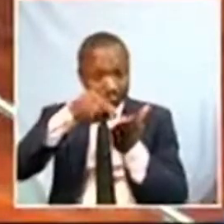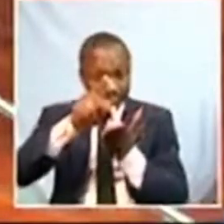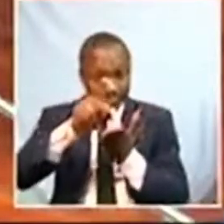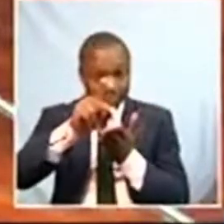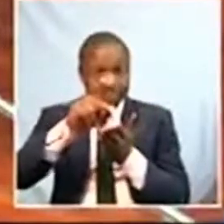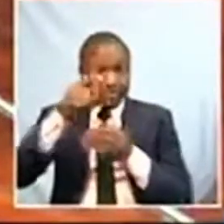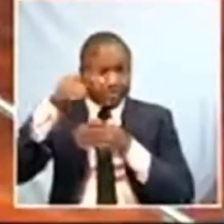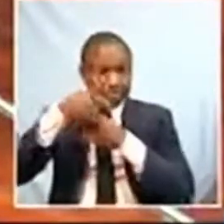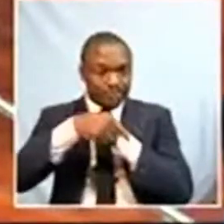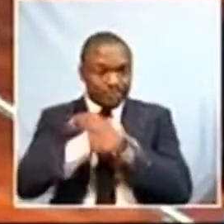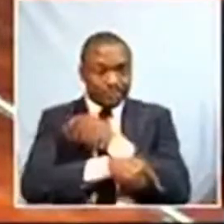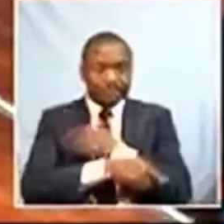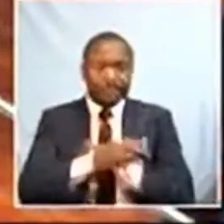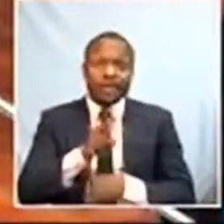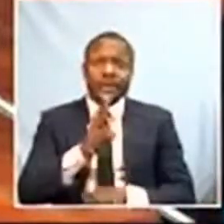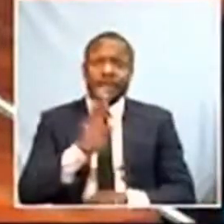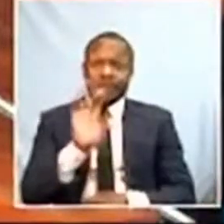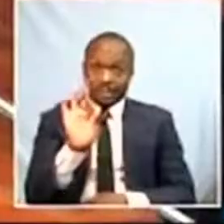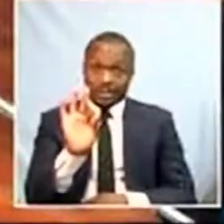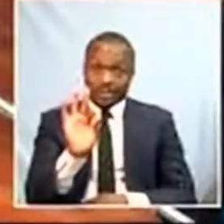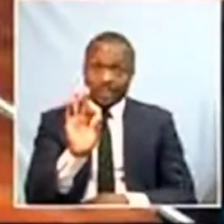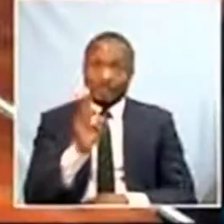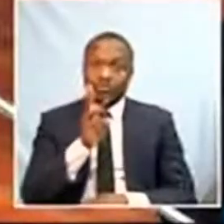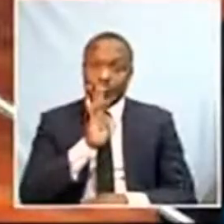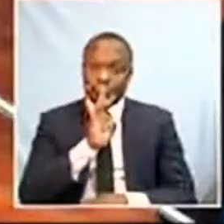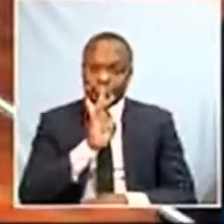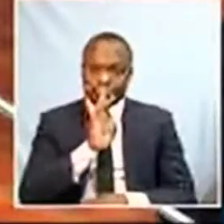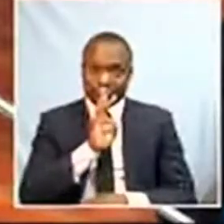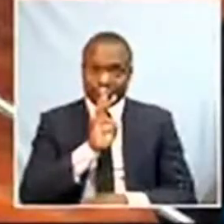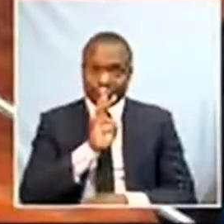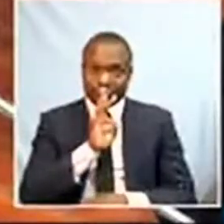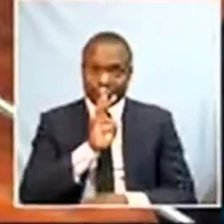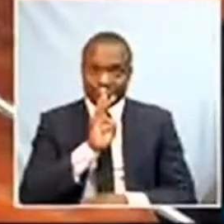of 9 boreholes and installation of hand pumps.